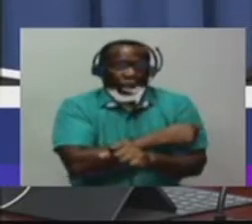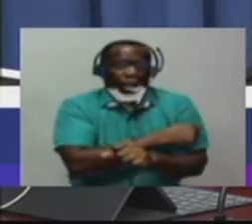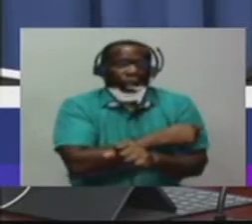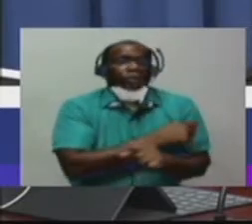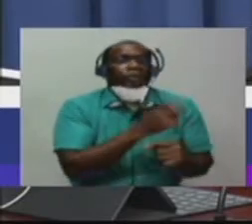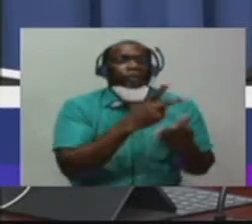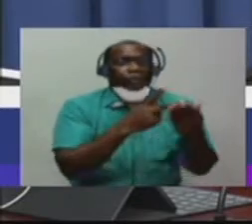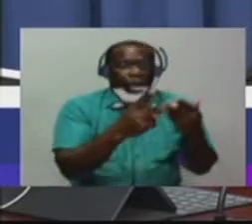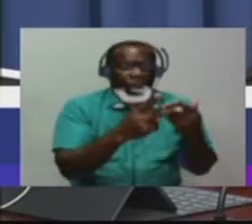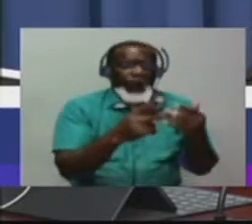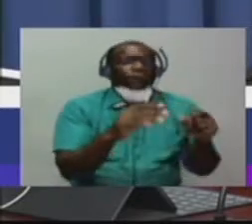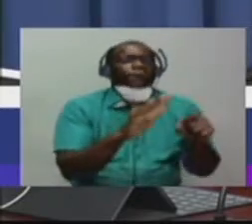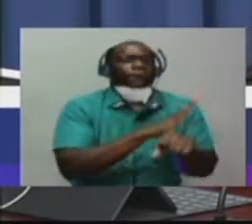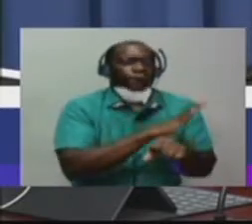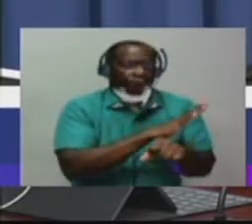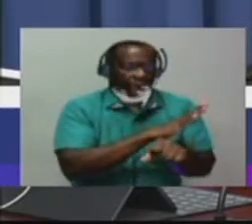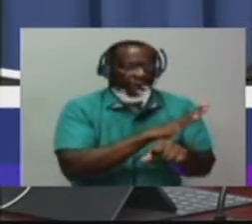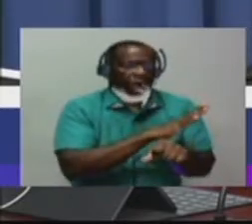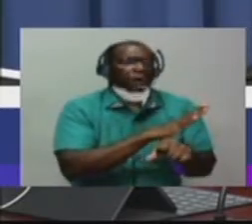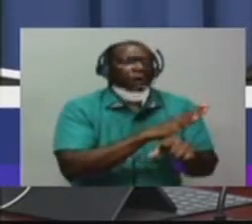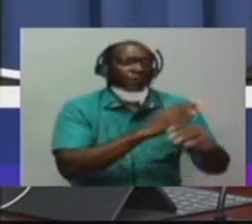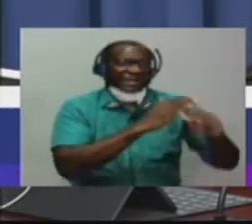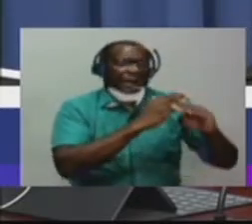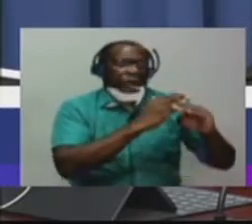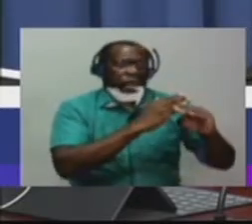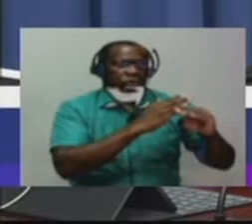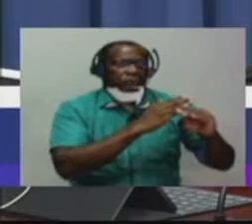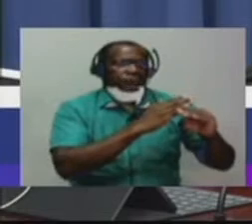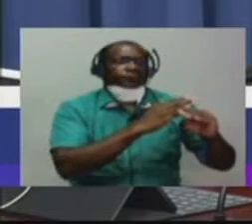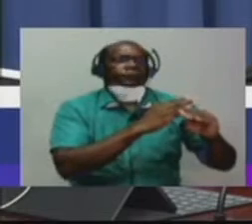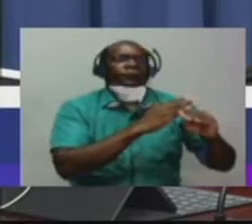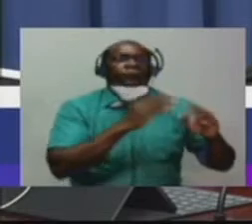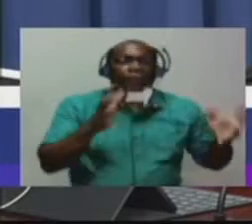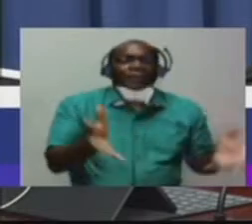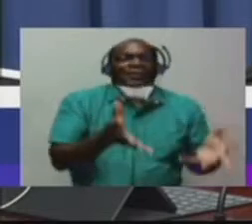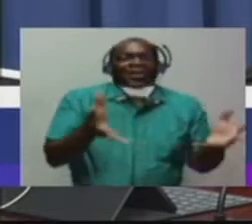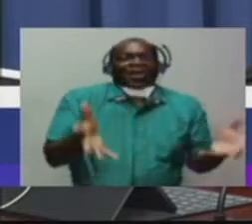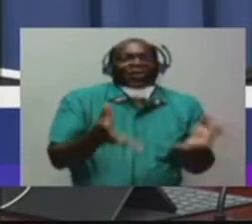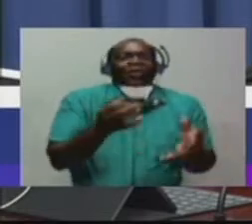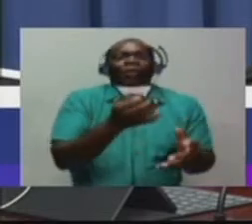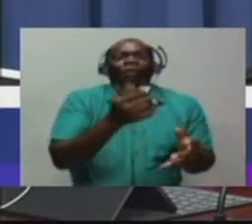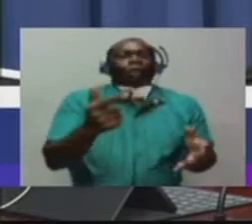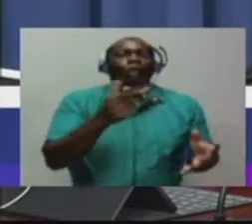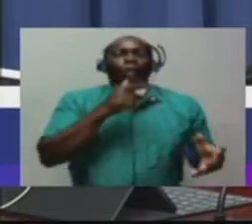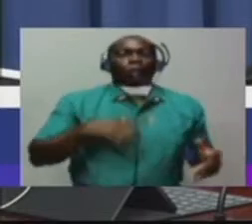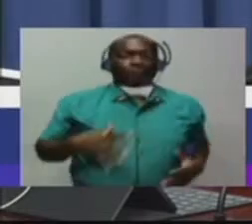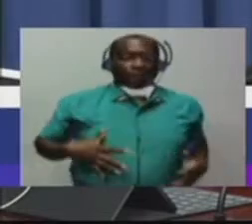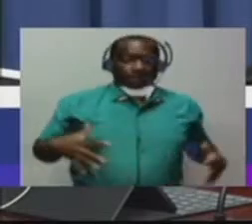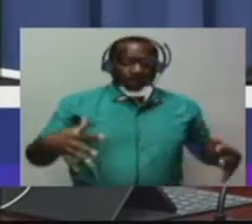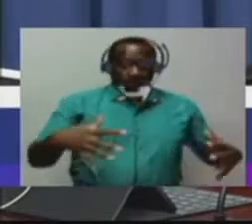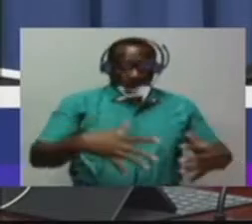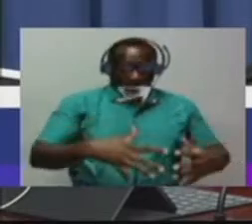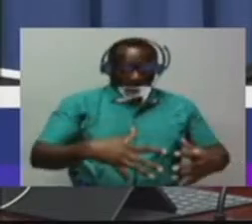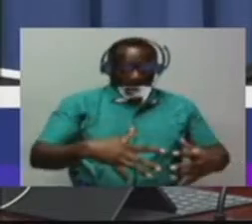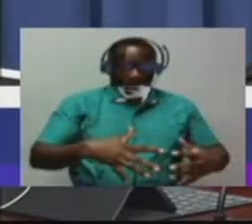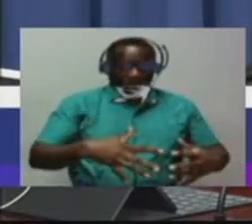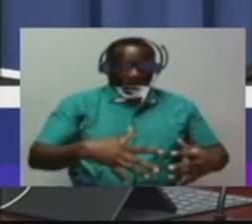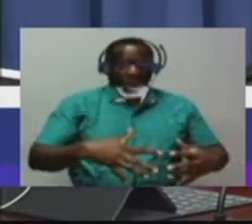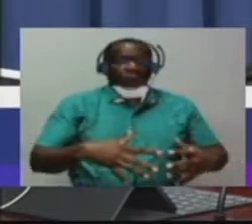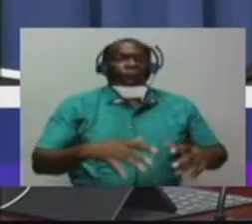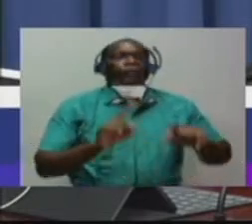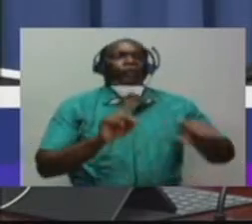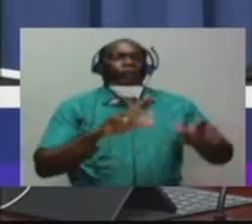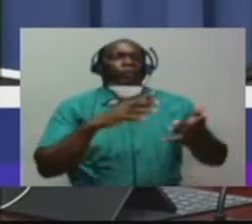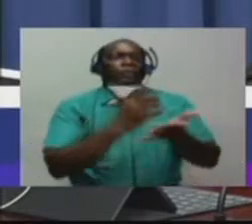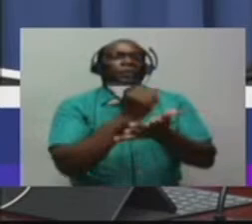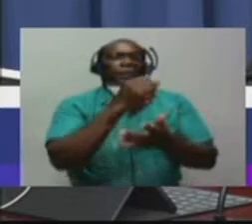to develop. So we encourage all pregnant women to make use of the Pfizer vaccine. Now,